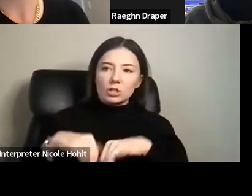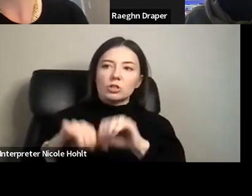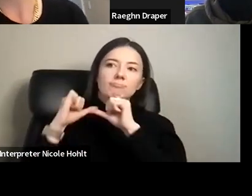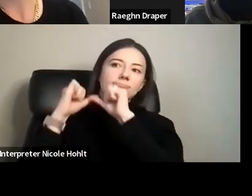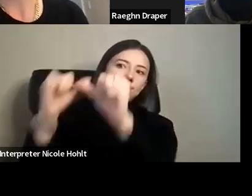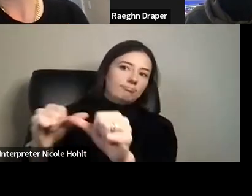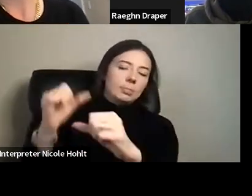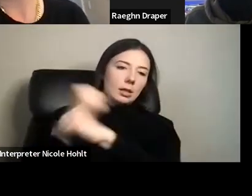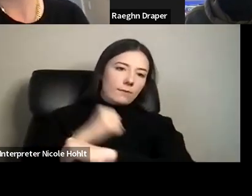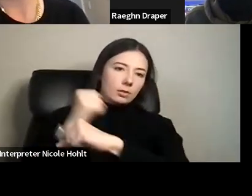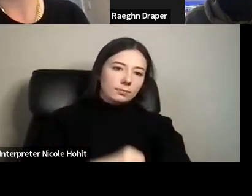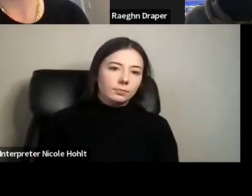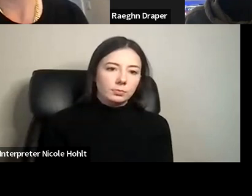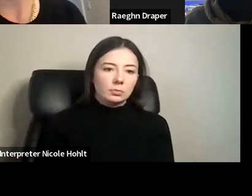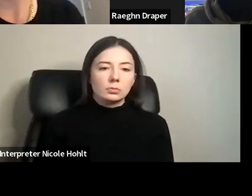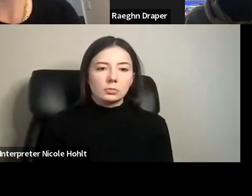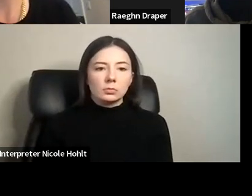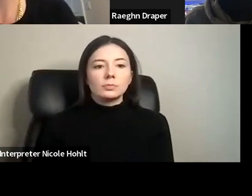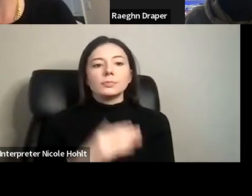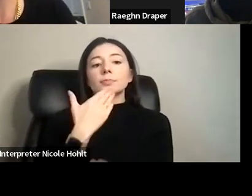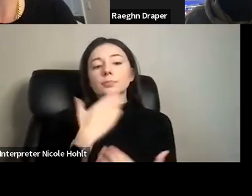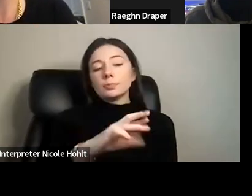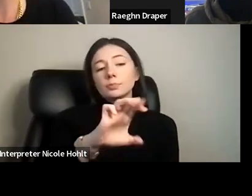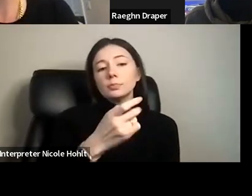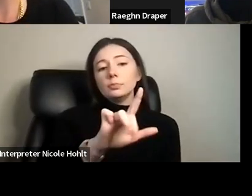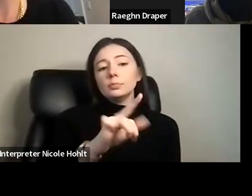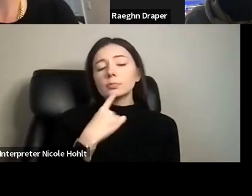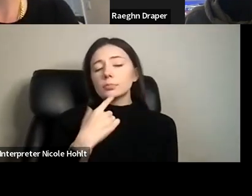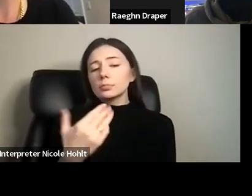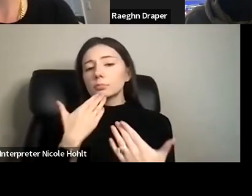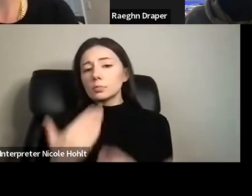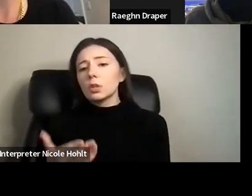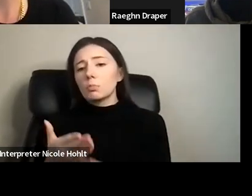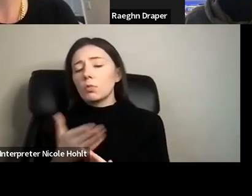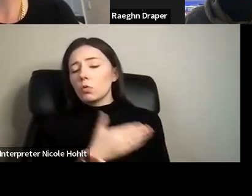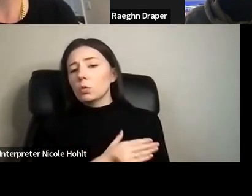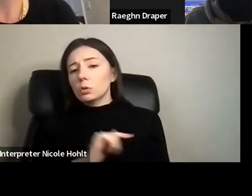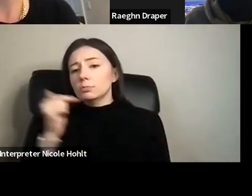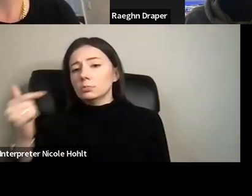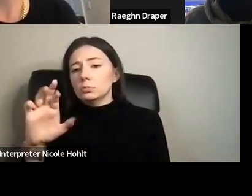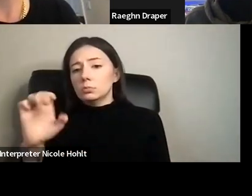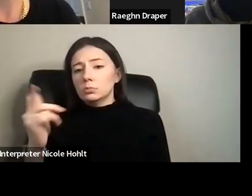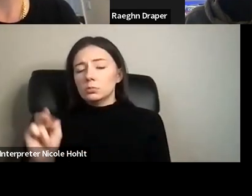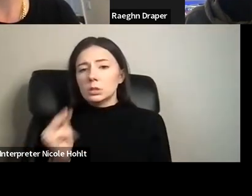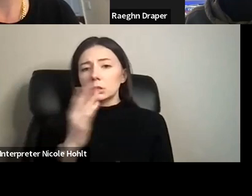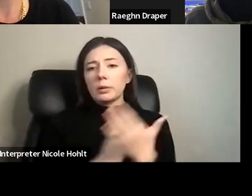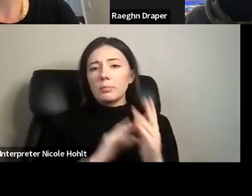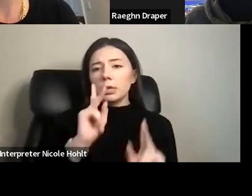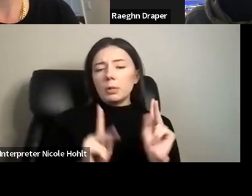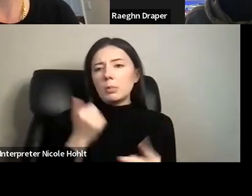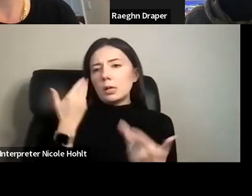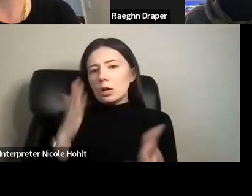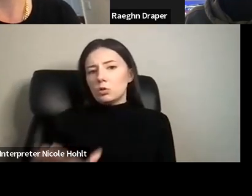workers. Thank you. And before we get to Raeghn, so some people might not be familiar with